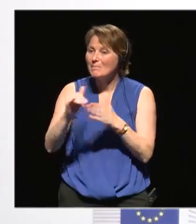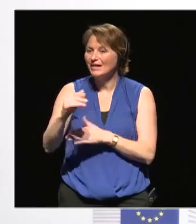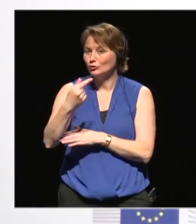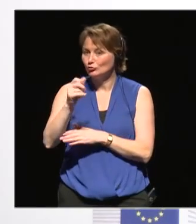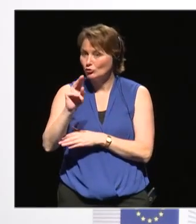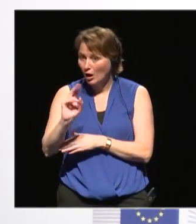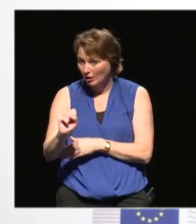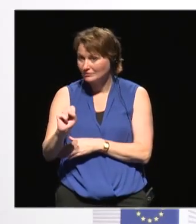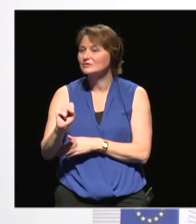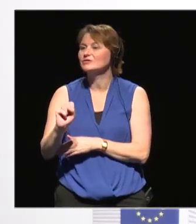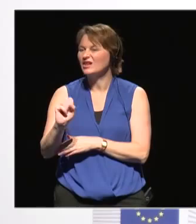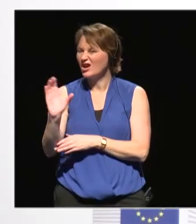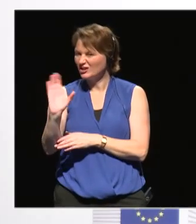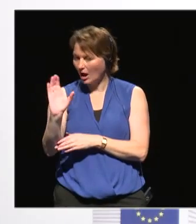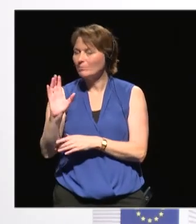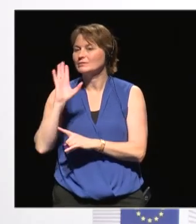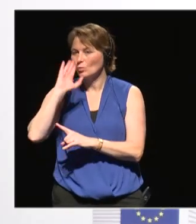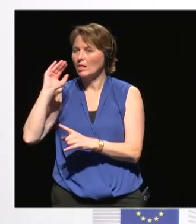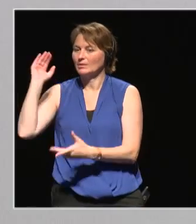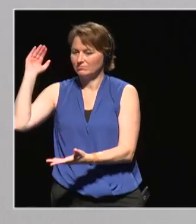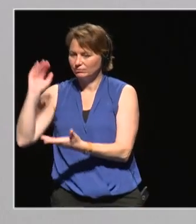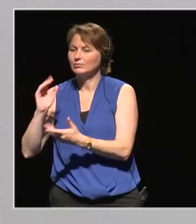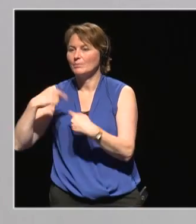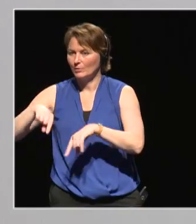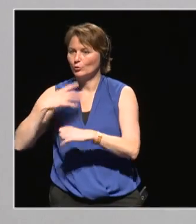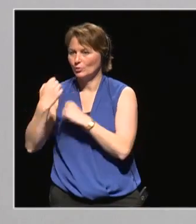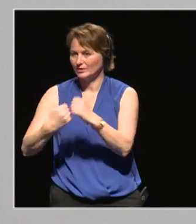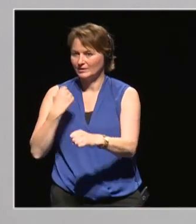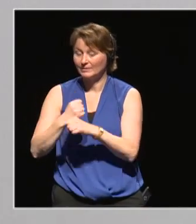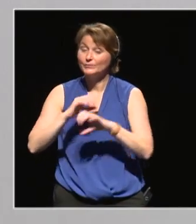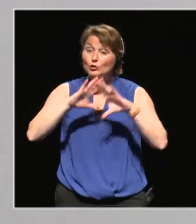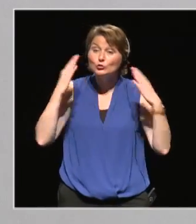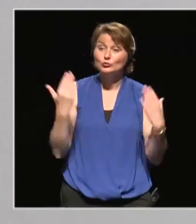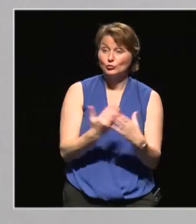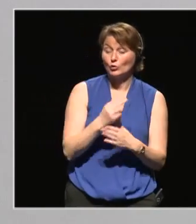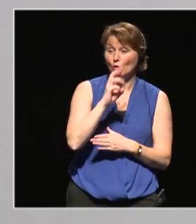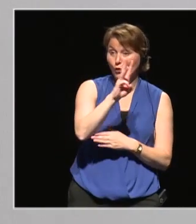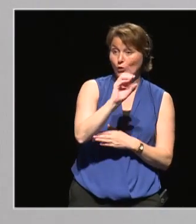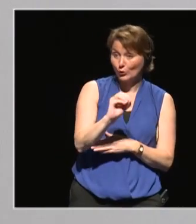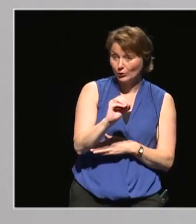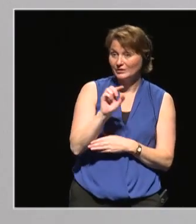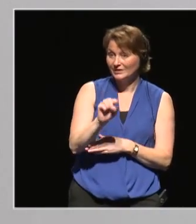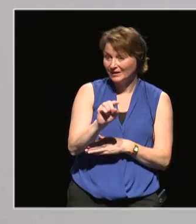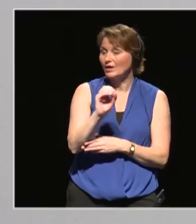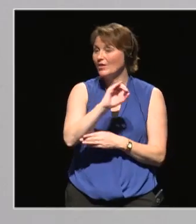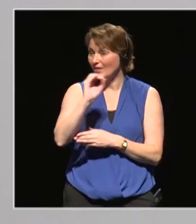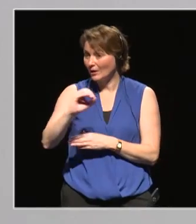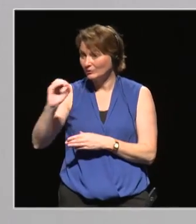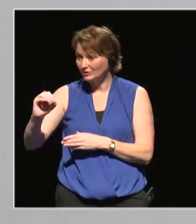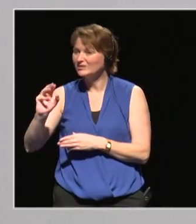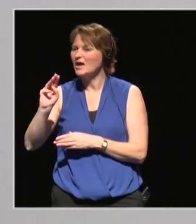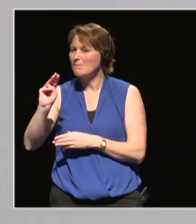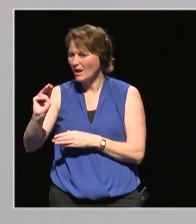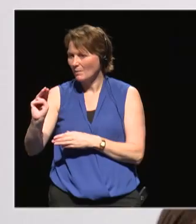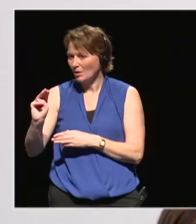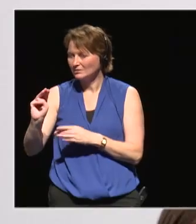carbon dioxide per year. Our total capacity is 30,000 megawatts of hydropower. If we